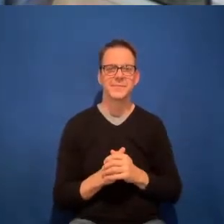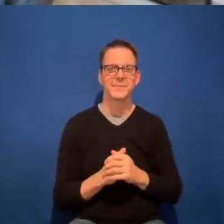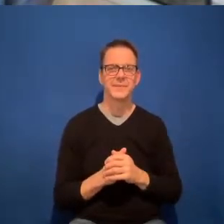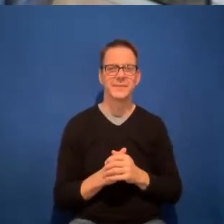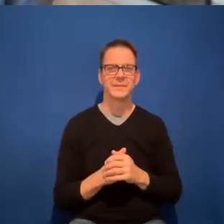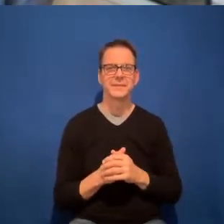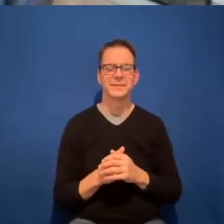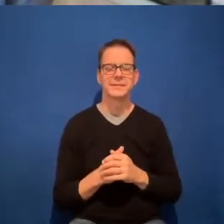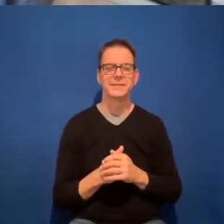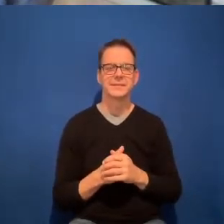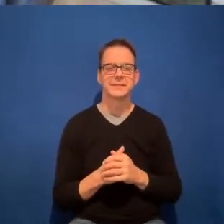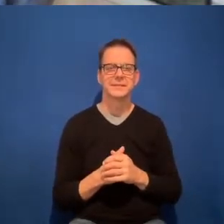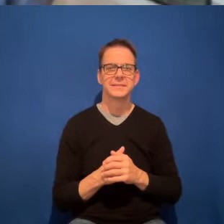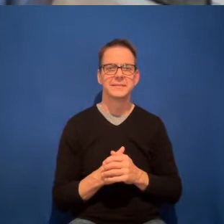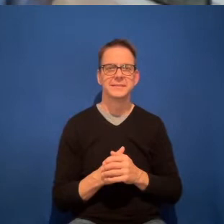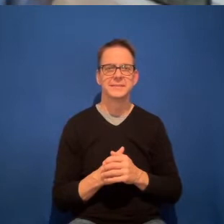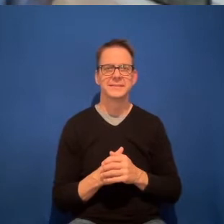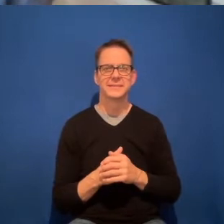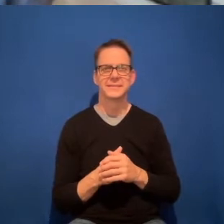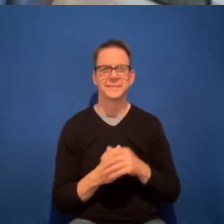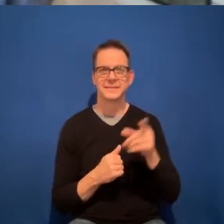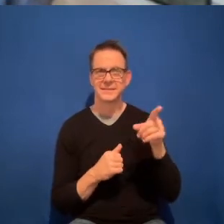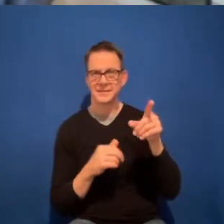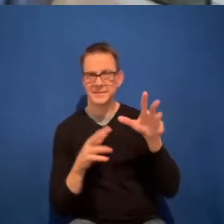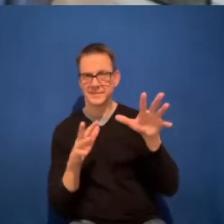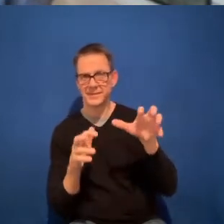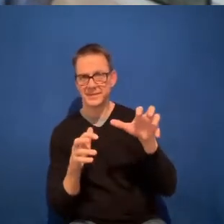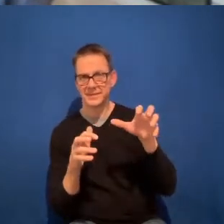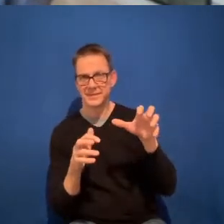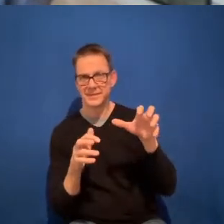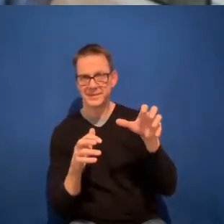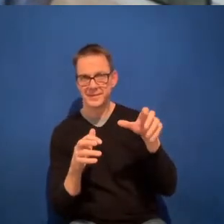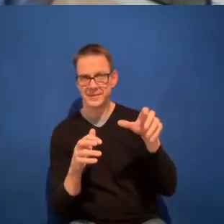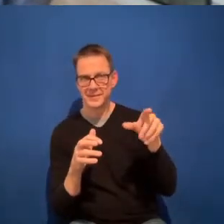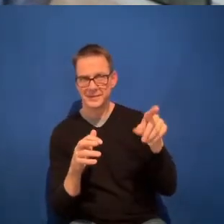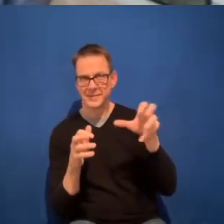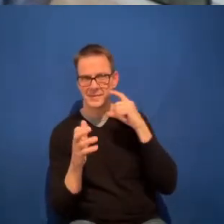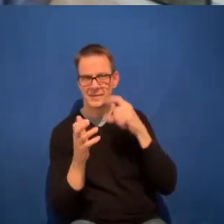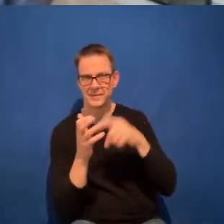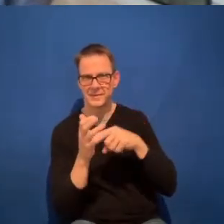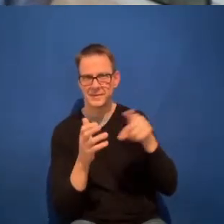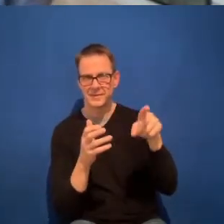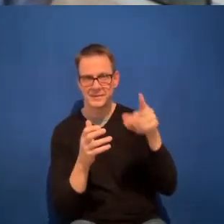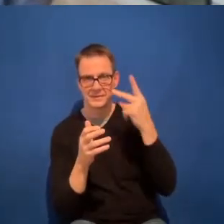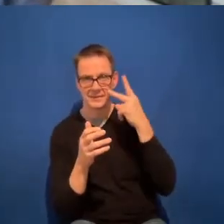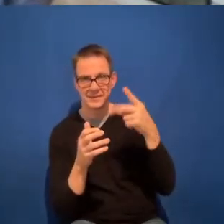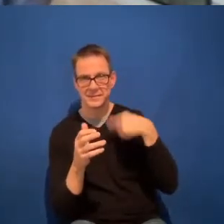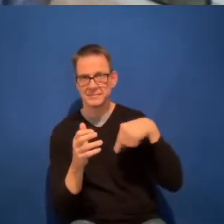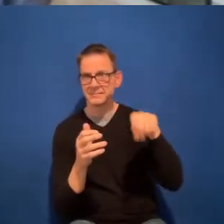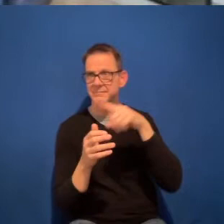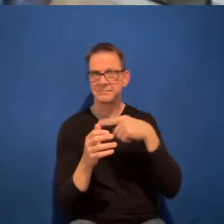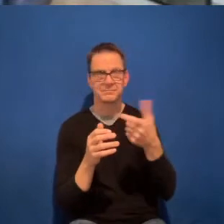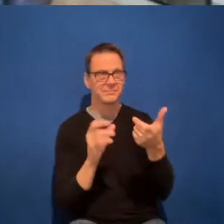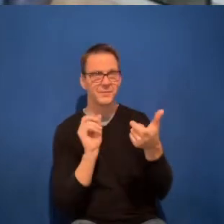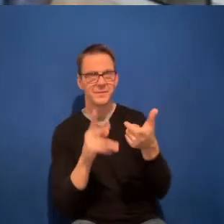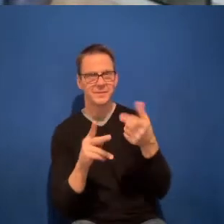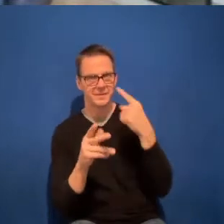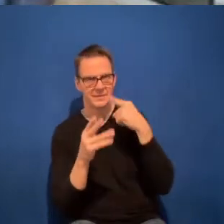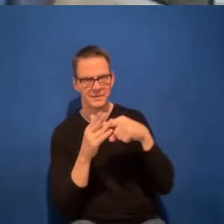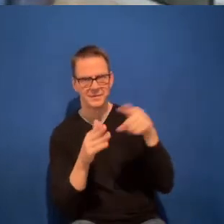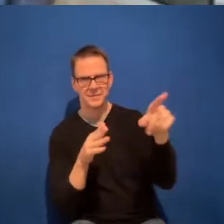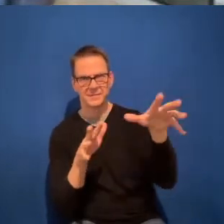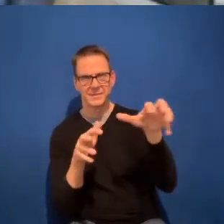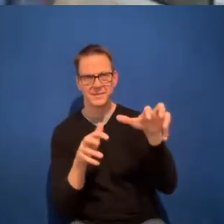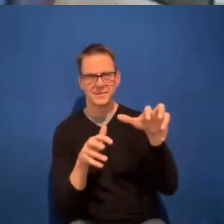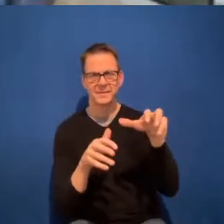I don't know if to. Oh, perfect! You froze for me. I froze. You froze for me. For me, I don't know if you froze for everybody else, but I